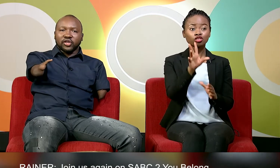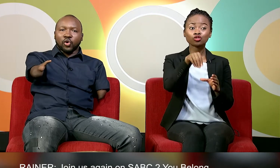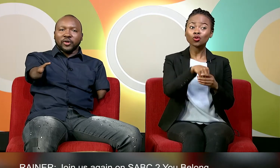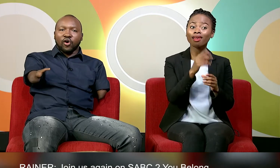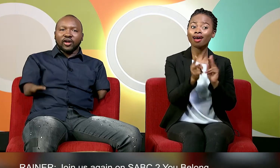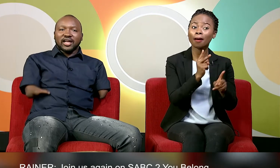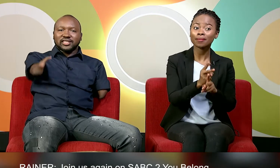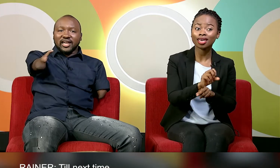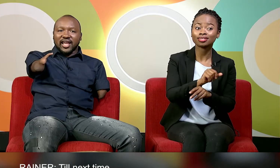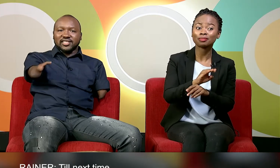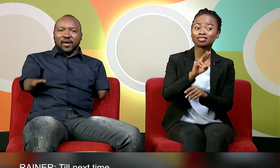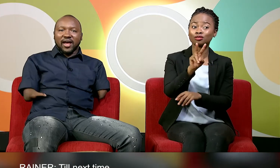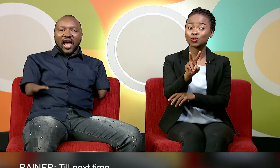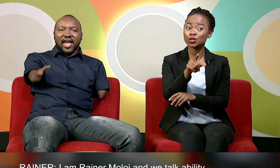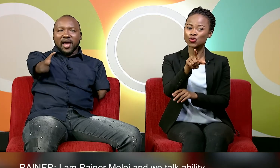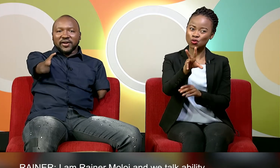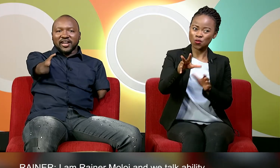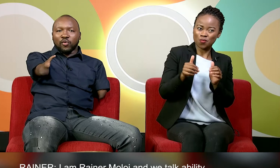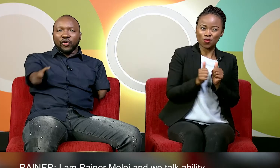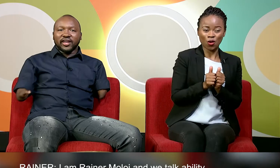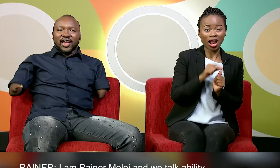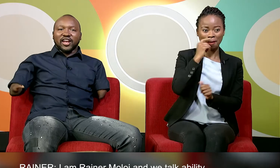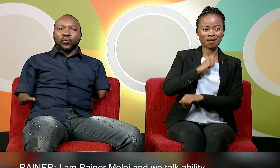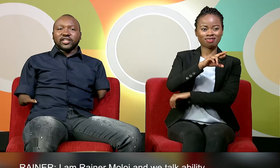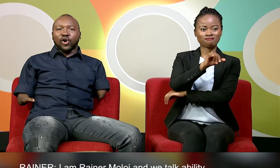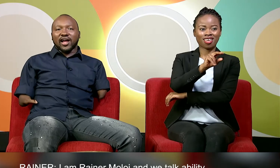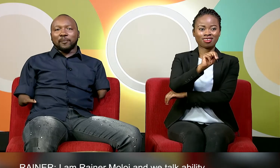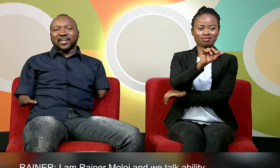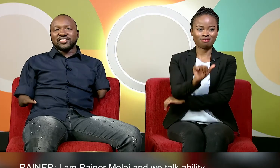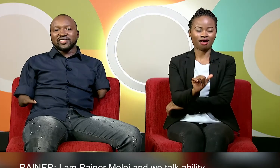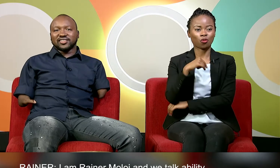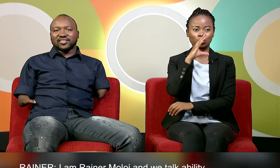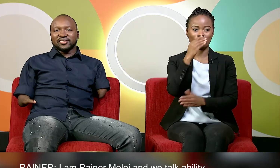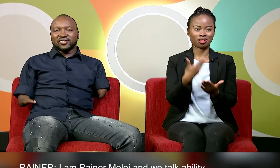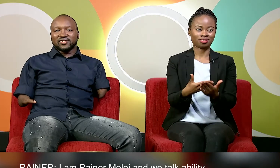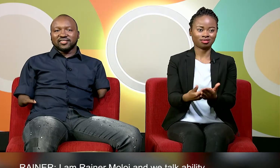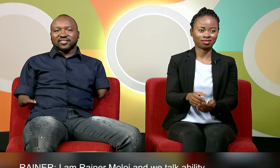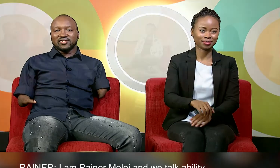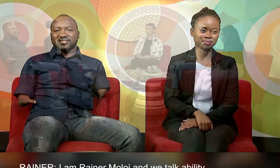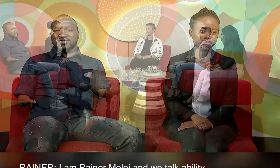SABC2, You Belong. Till next time, I am Reina Moloi and we talk ability.